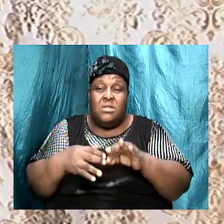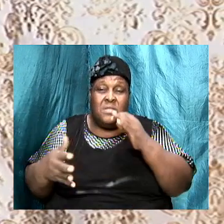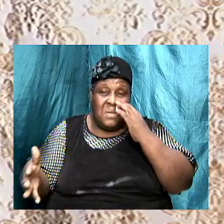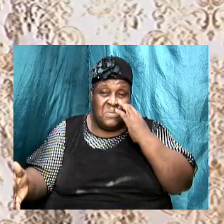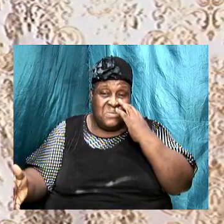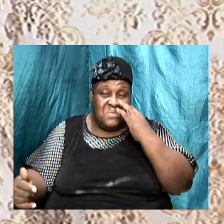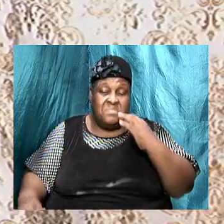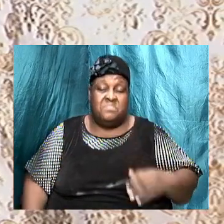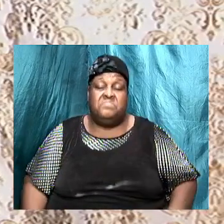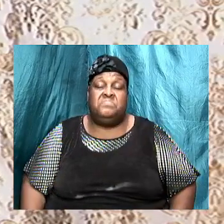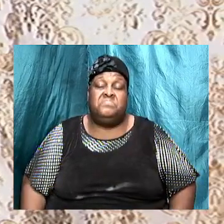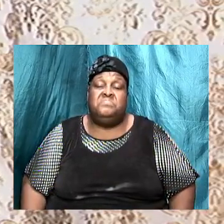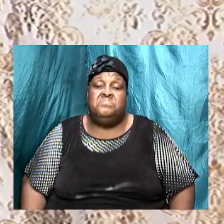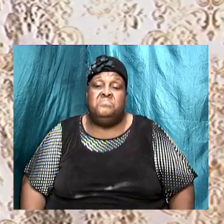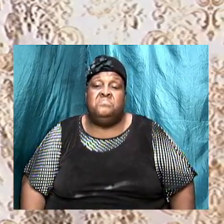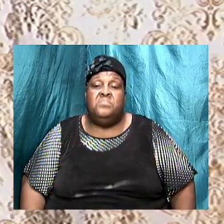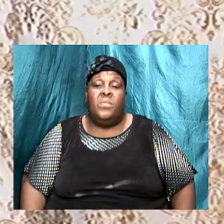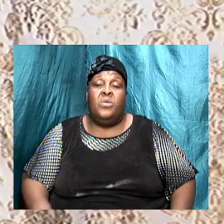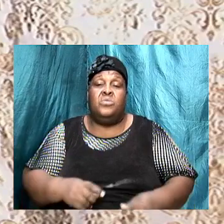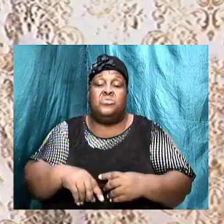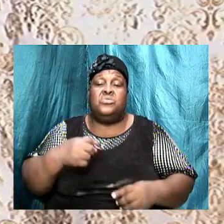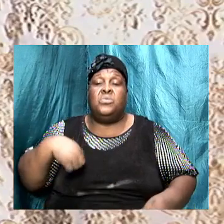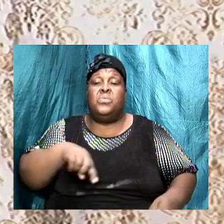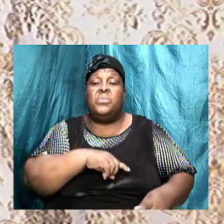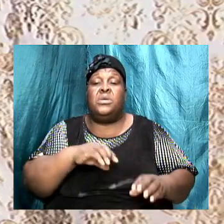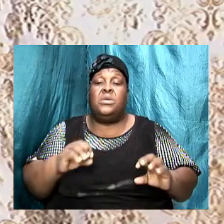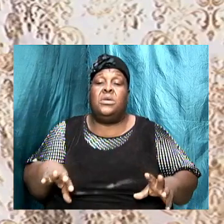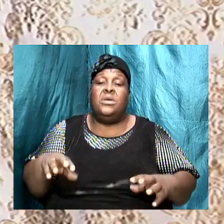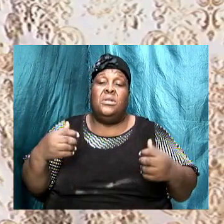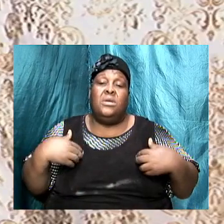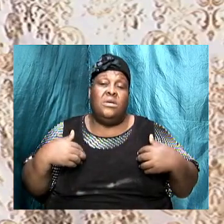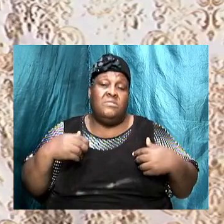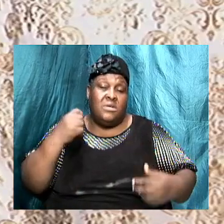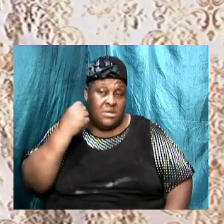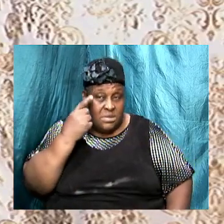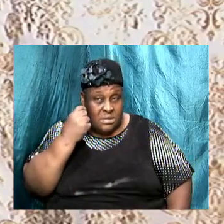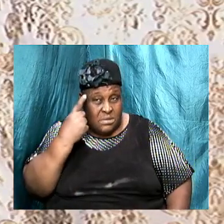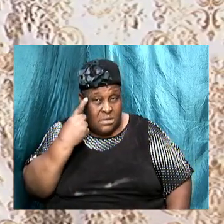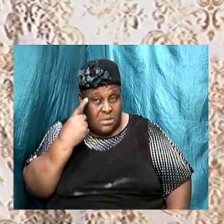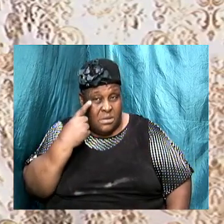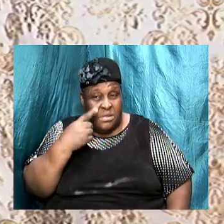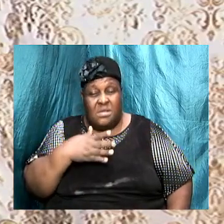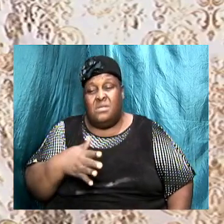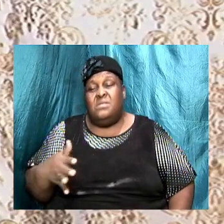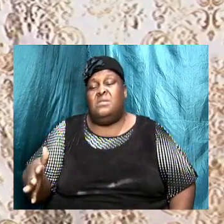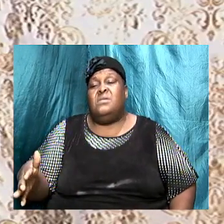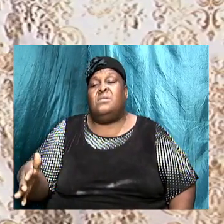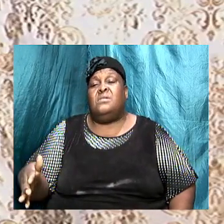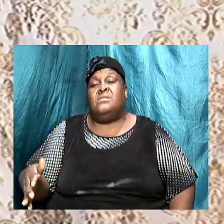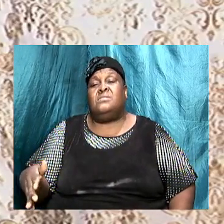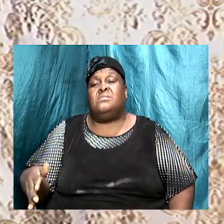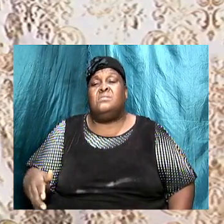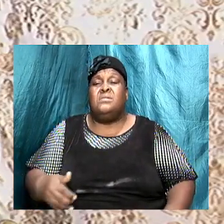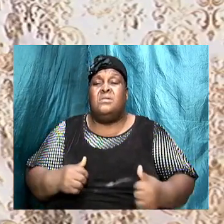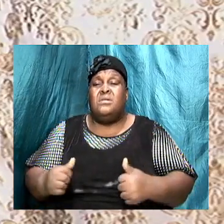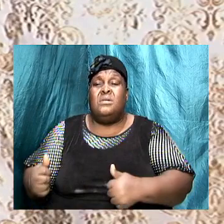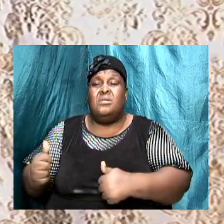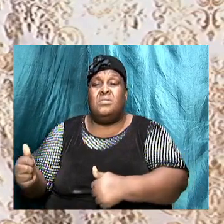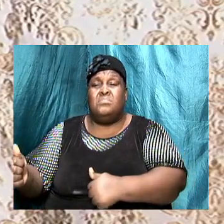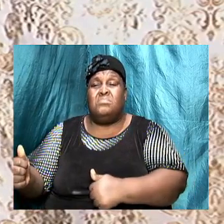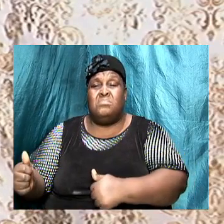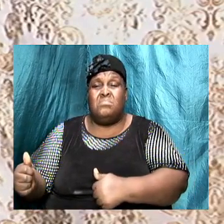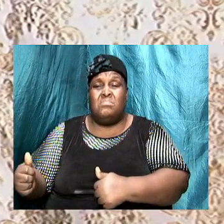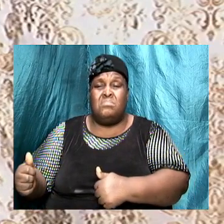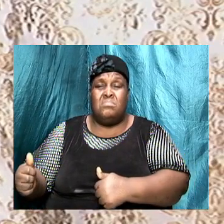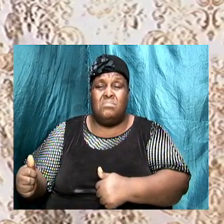main things so that we can have an understanding of the things that the apostles